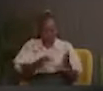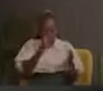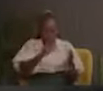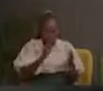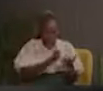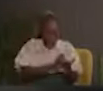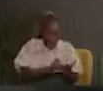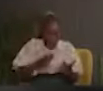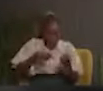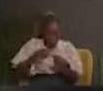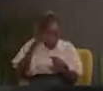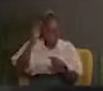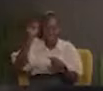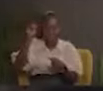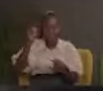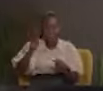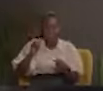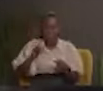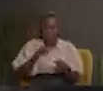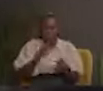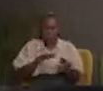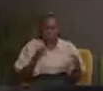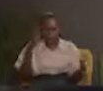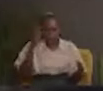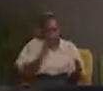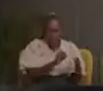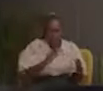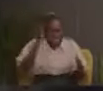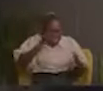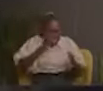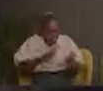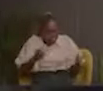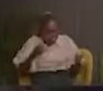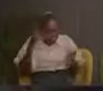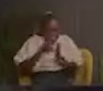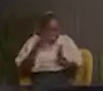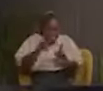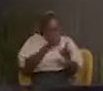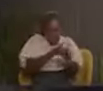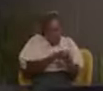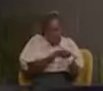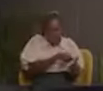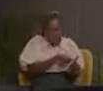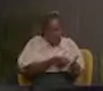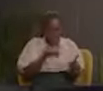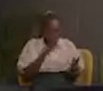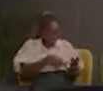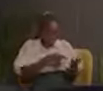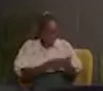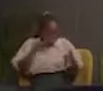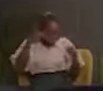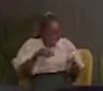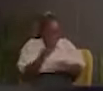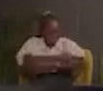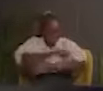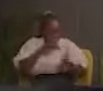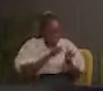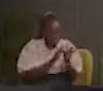him. It was not open for him. He opened it himself. He read it and said, "This day is this scripture fulfilled."